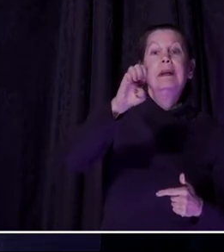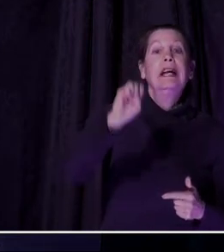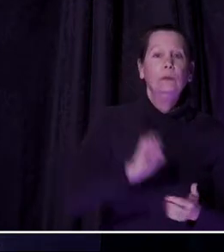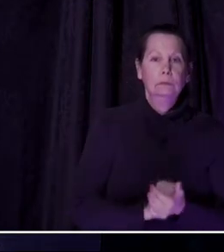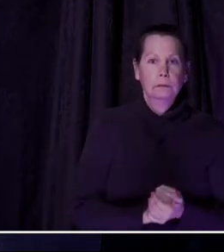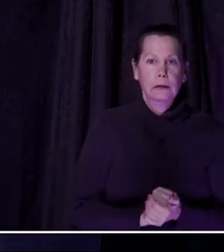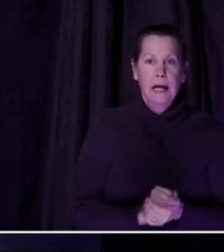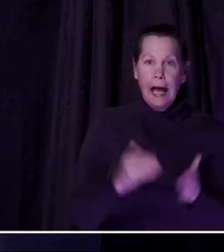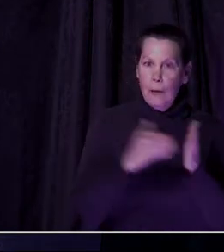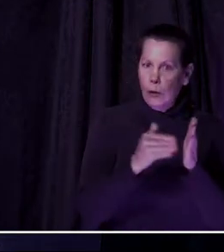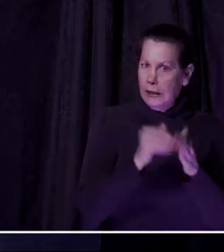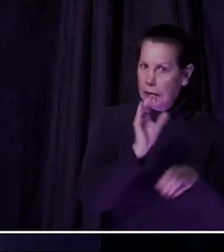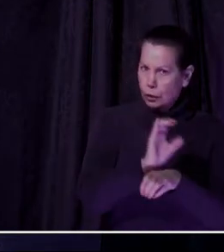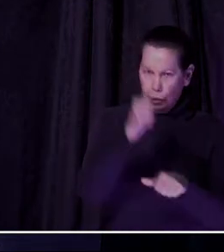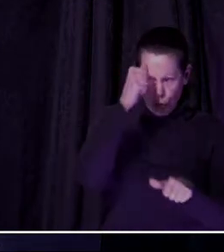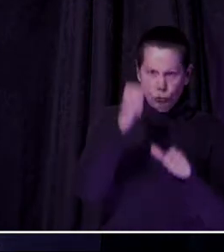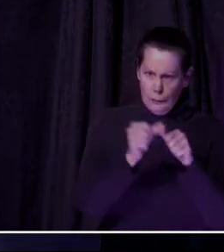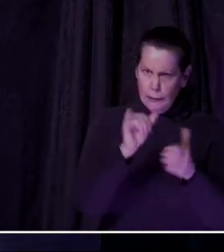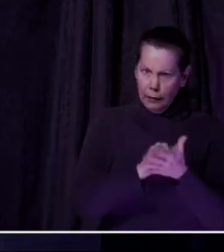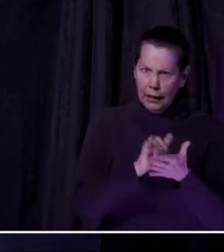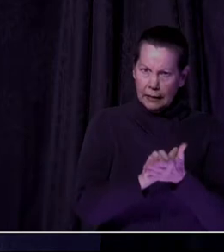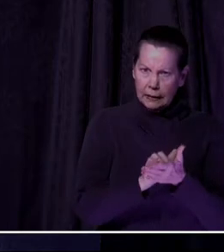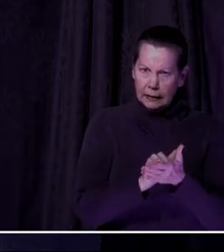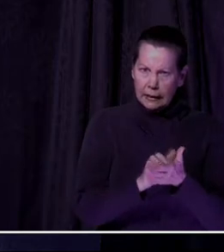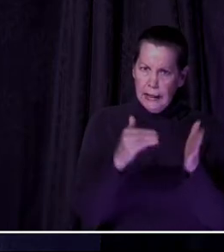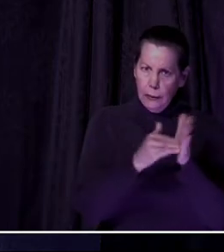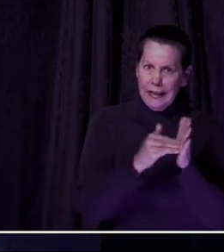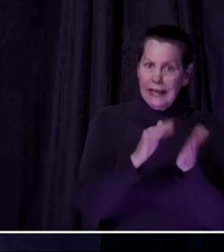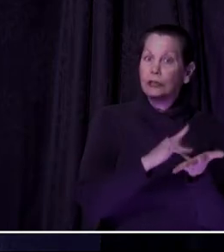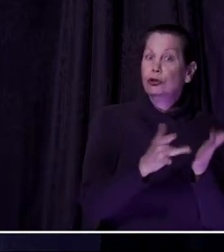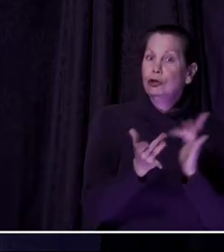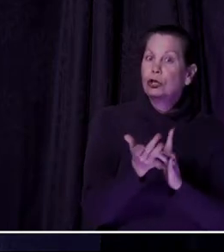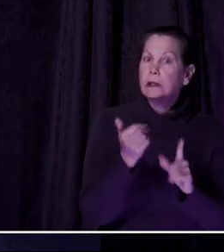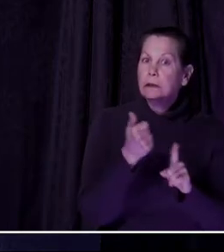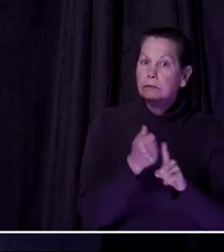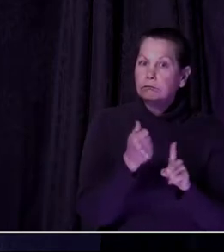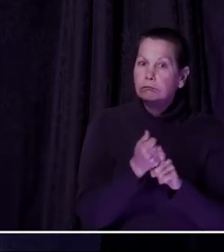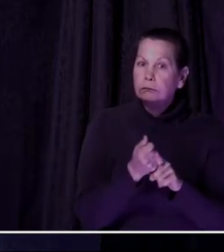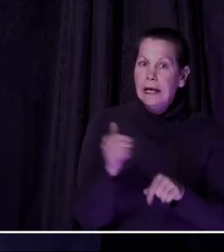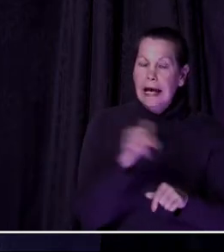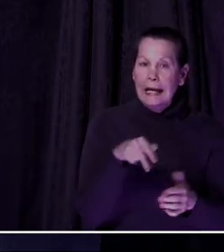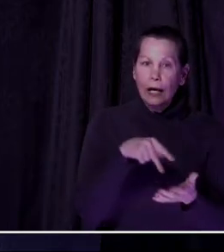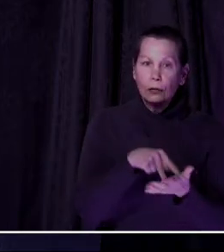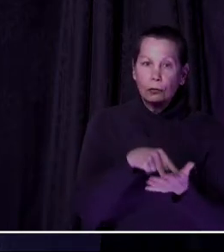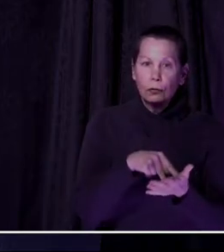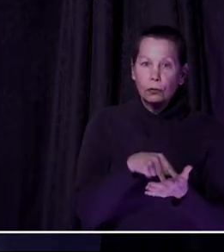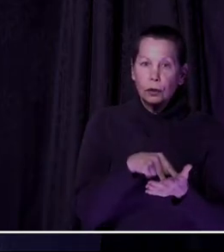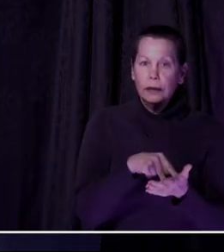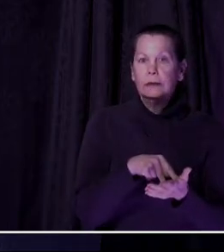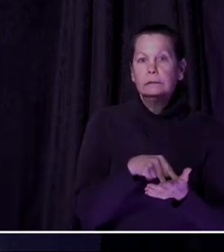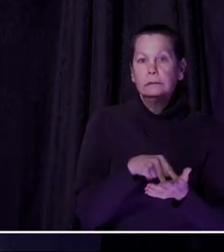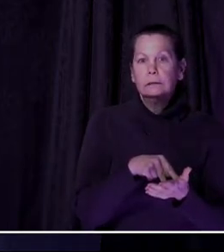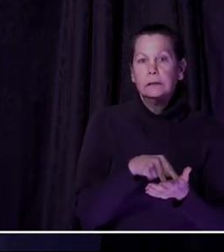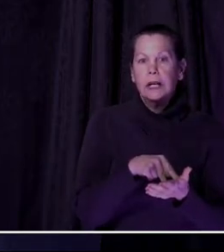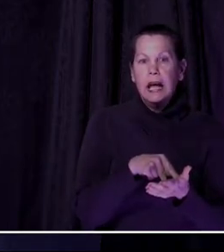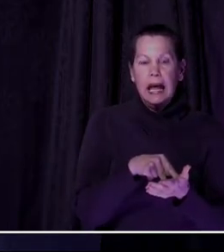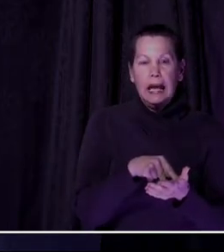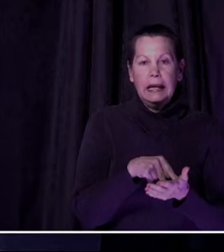and went against the church. Remember that? He went against Jesus. And he also stood by the